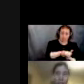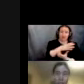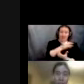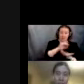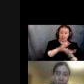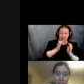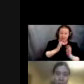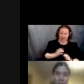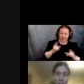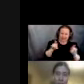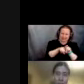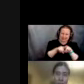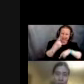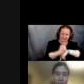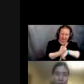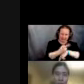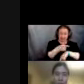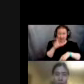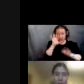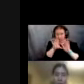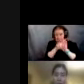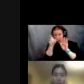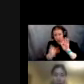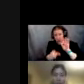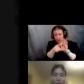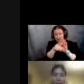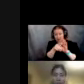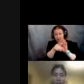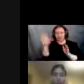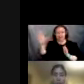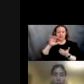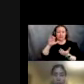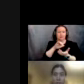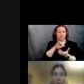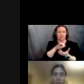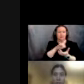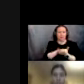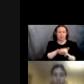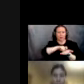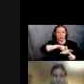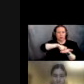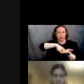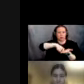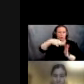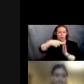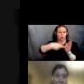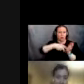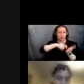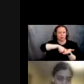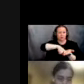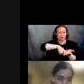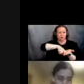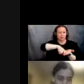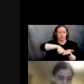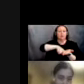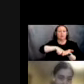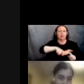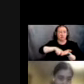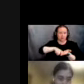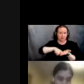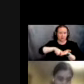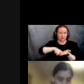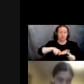the image on the right is his marriage entry in the registers. And he